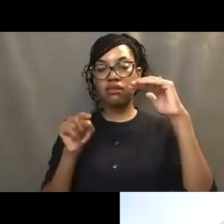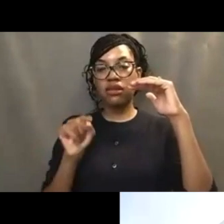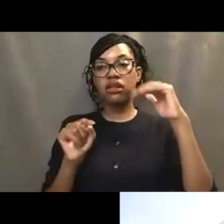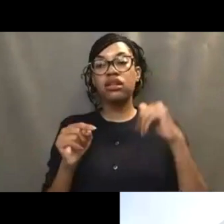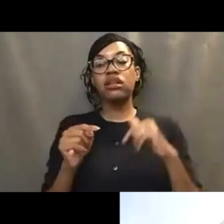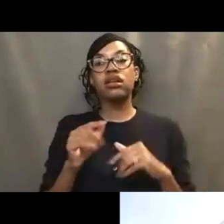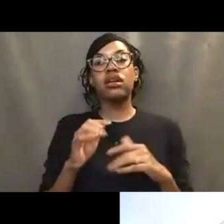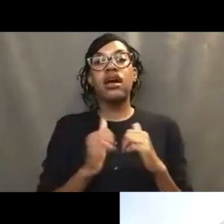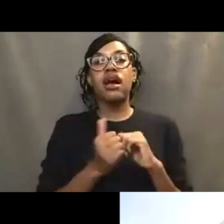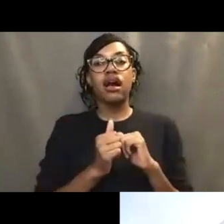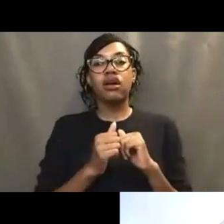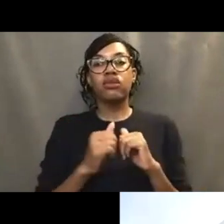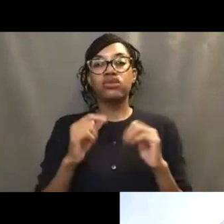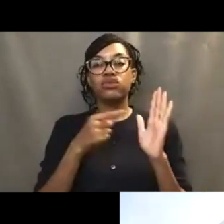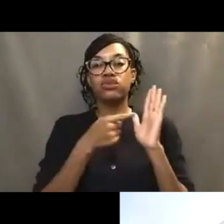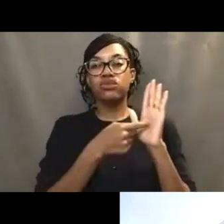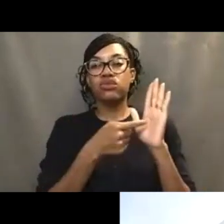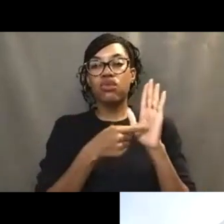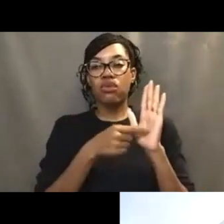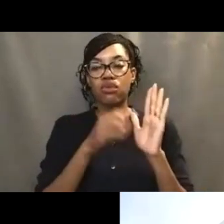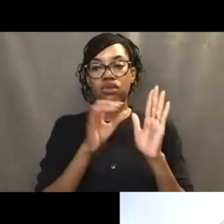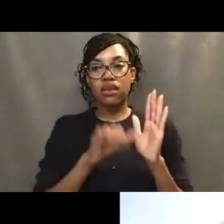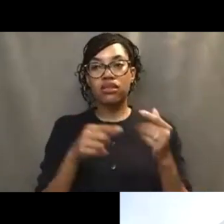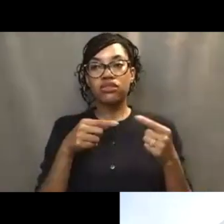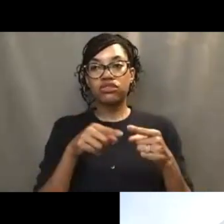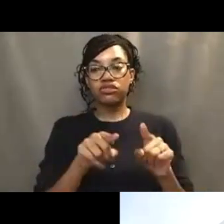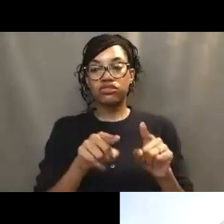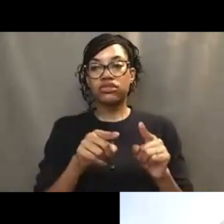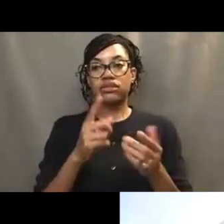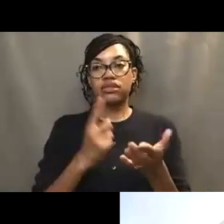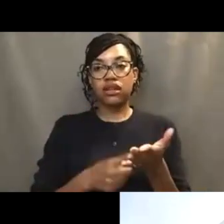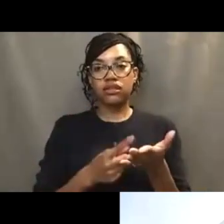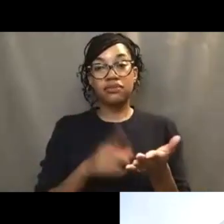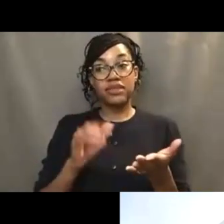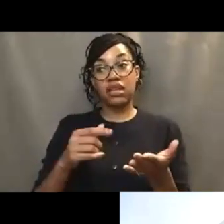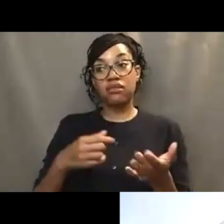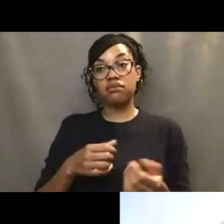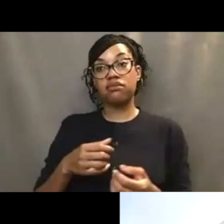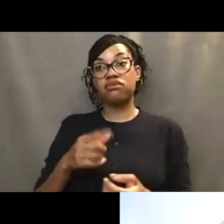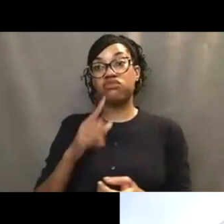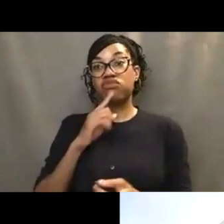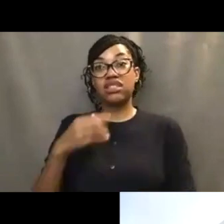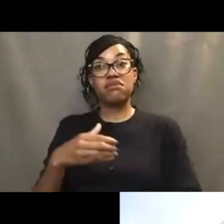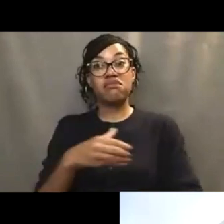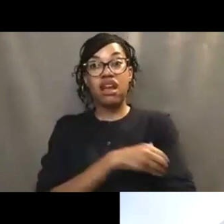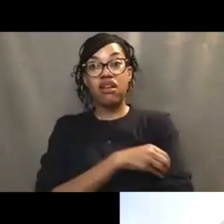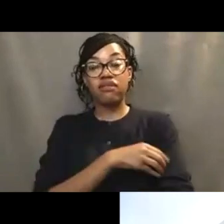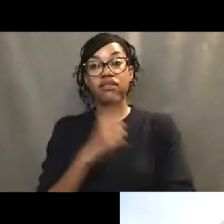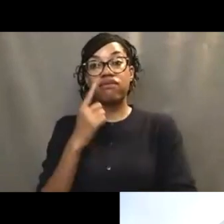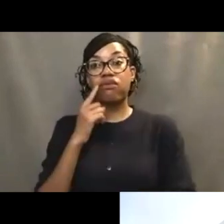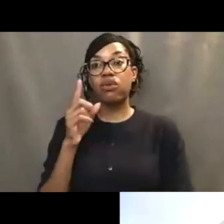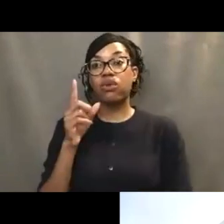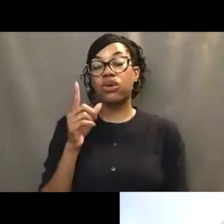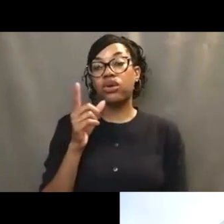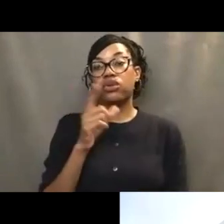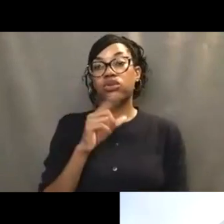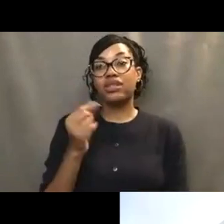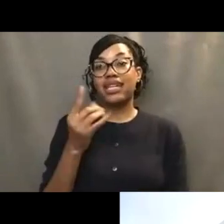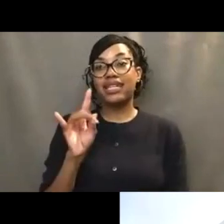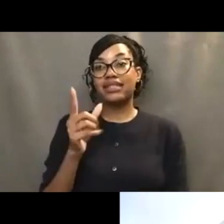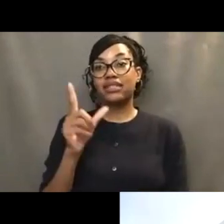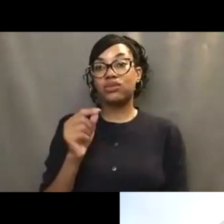powerful during the build up to the 2019 LA teachers strike, is that in conversation